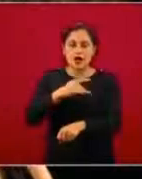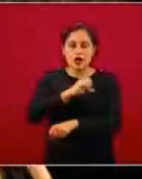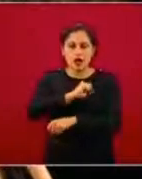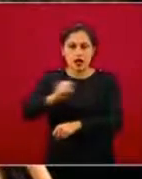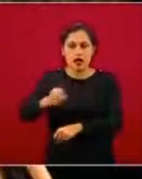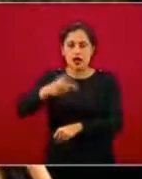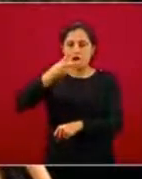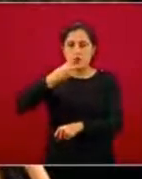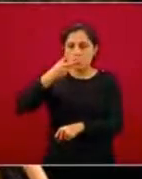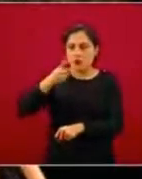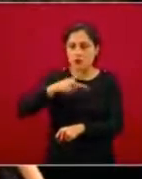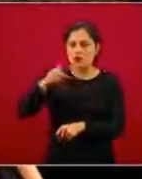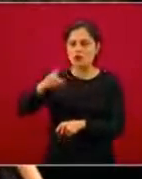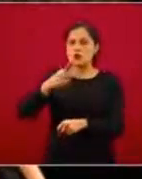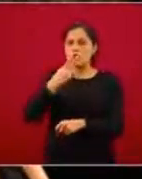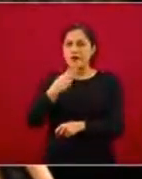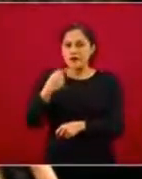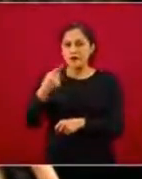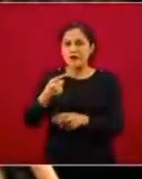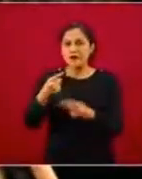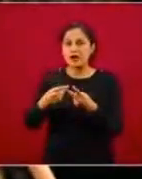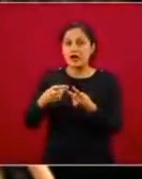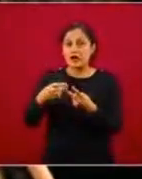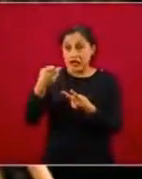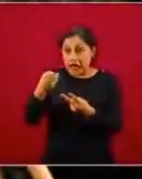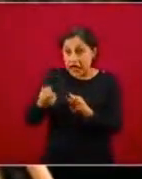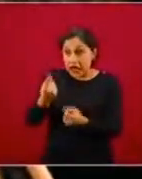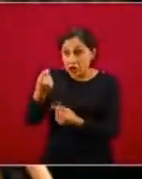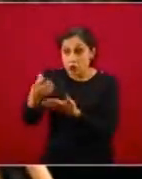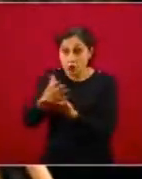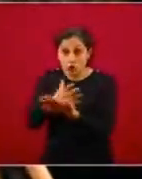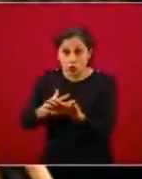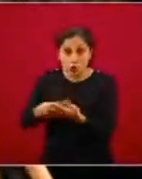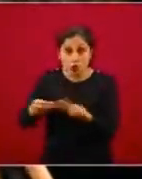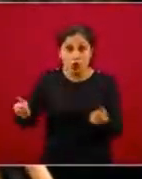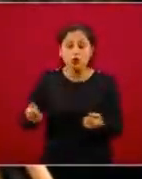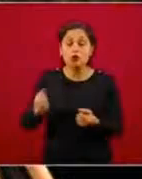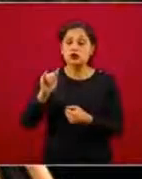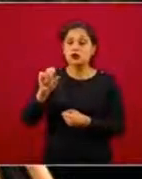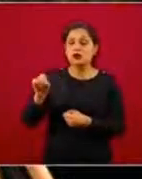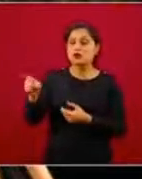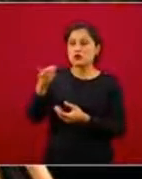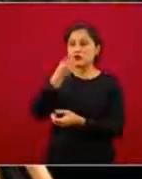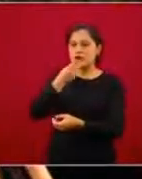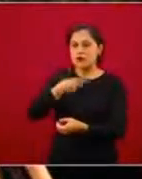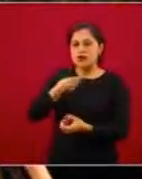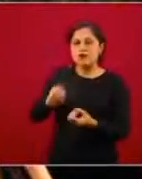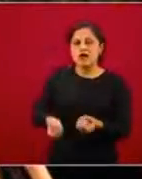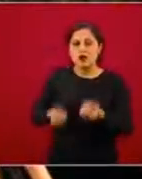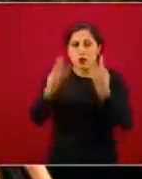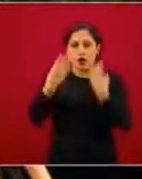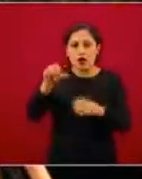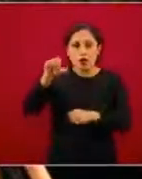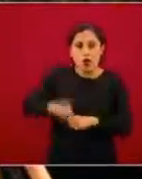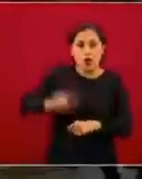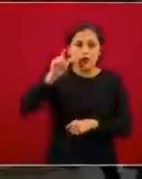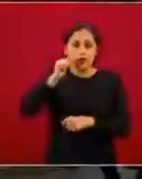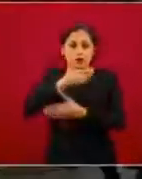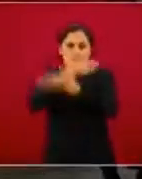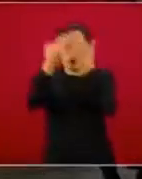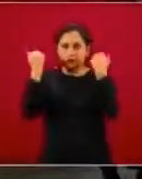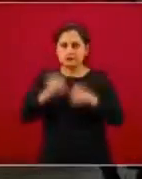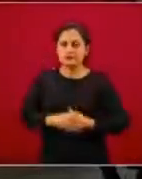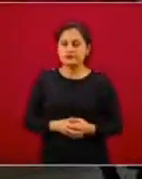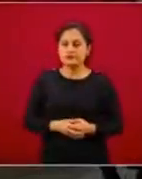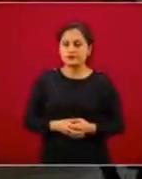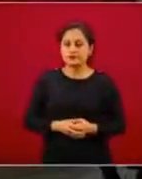terms of tobacco, diabetes, do you have those numbers of who has recovered? If you could give me that information, I don't know, today